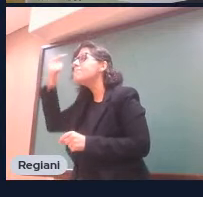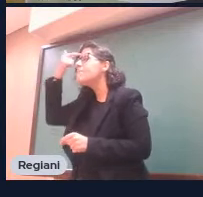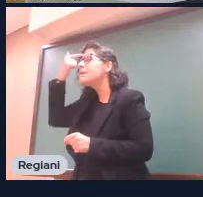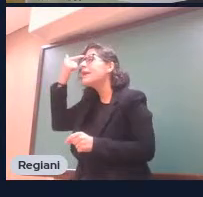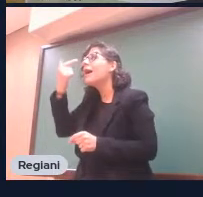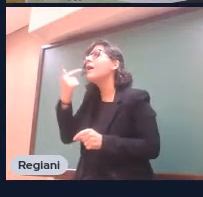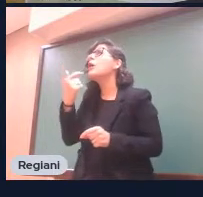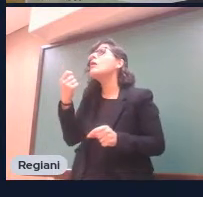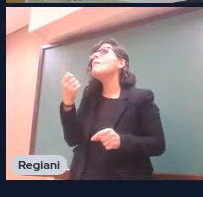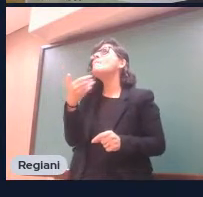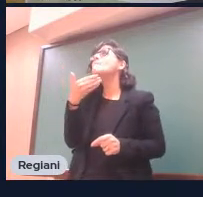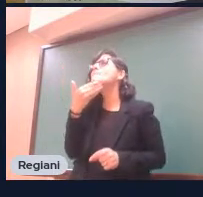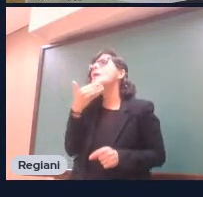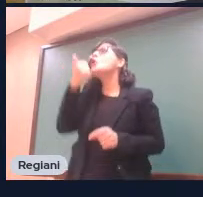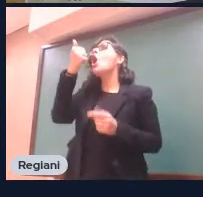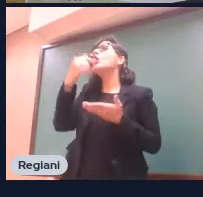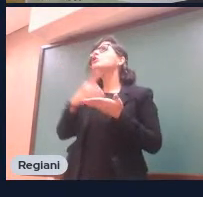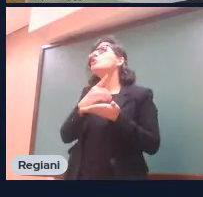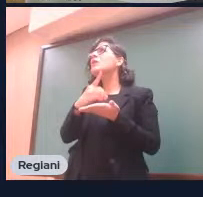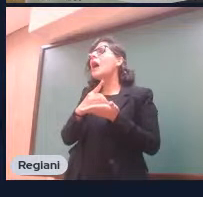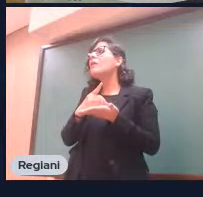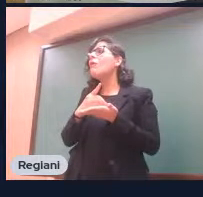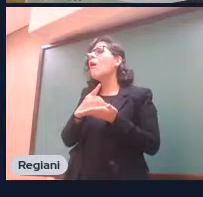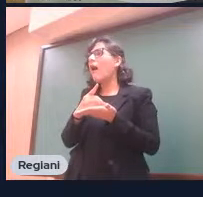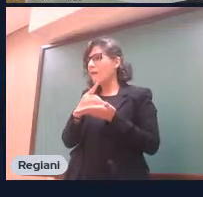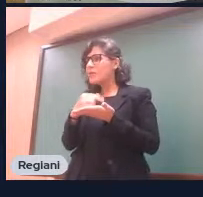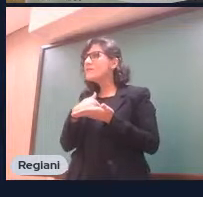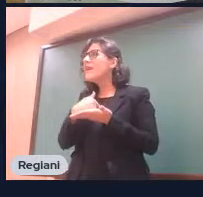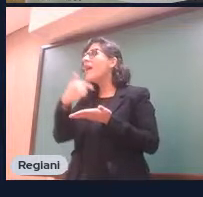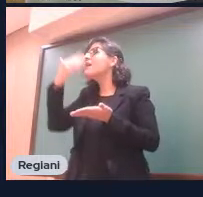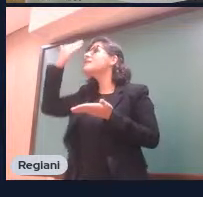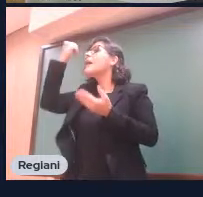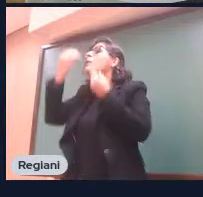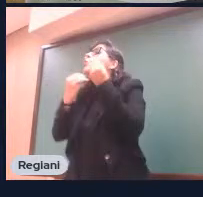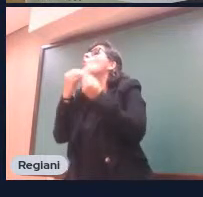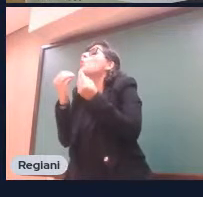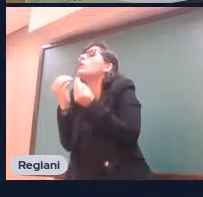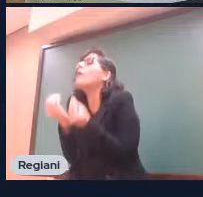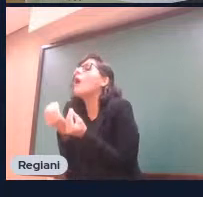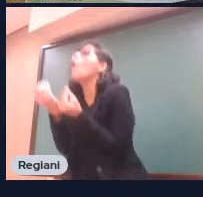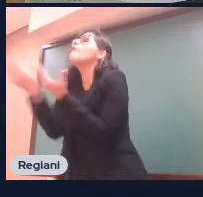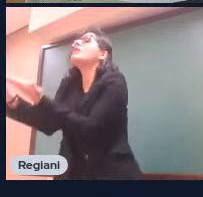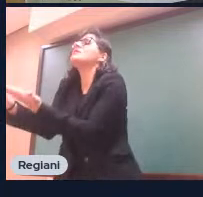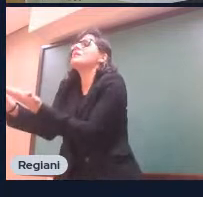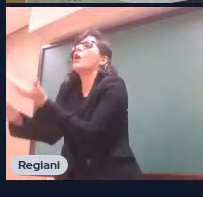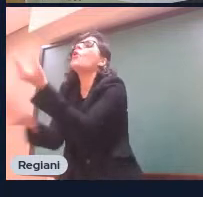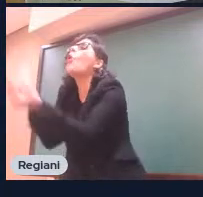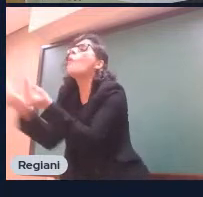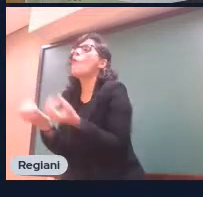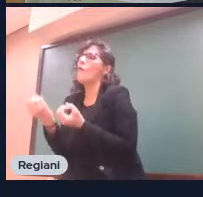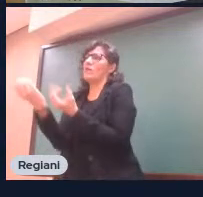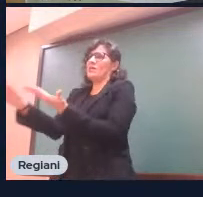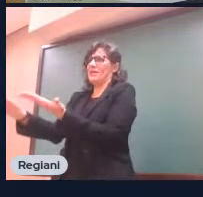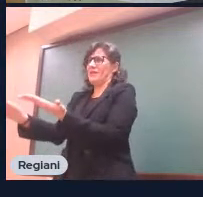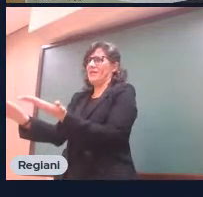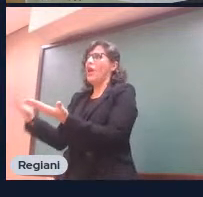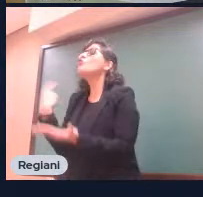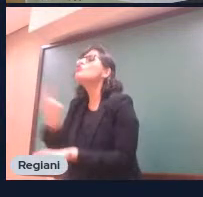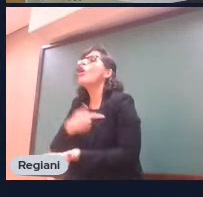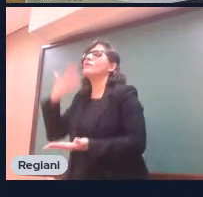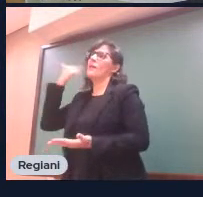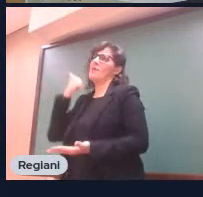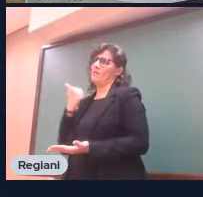dictionary and people will use it. And that will be the way forward. So trust the data, have machines do the heavy